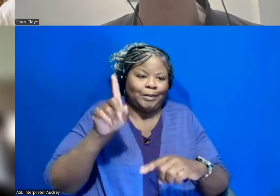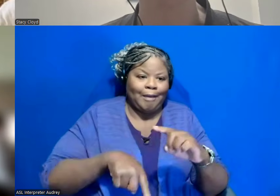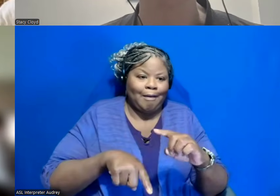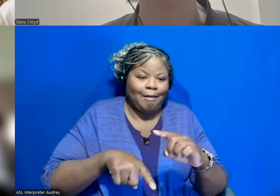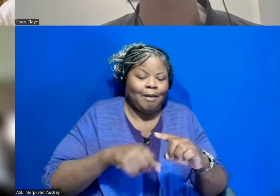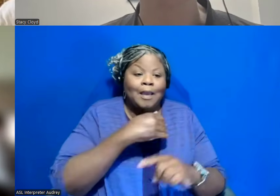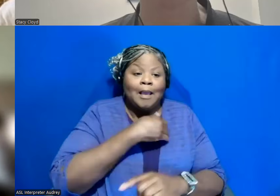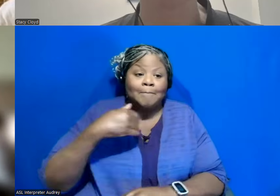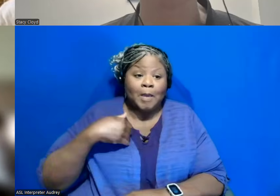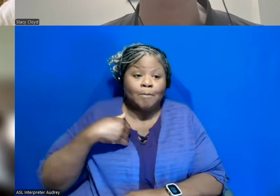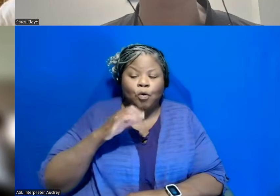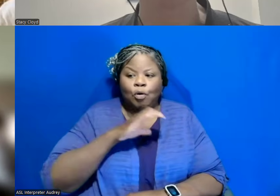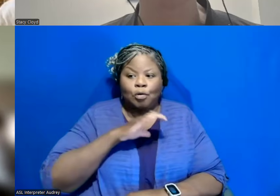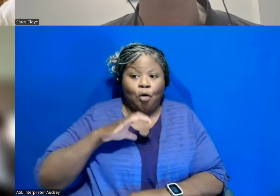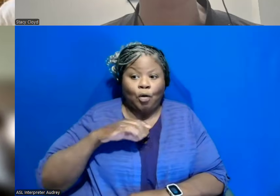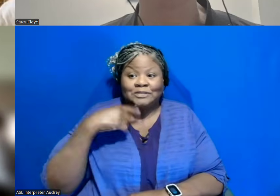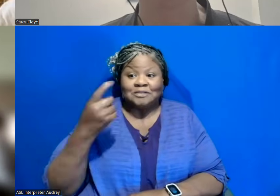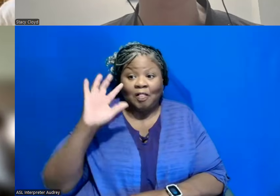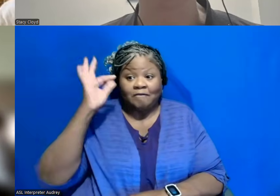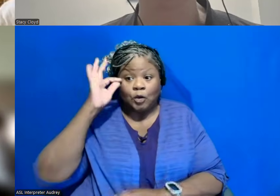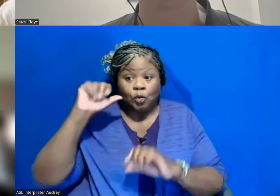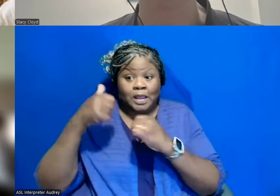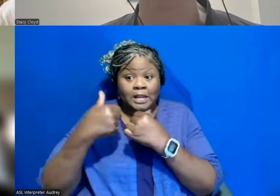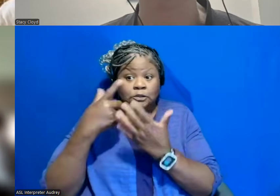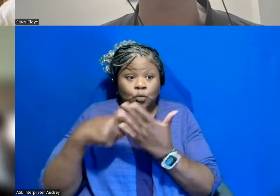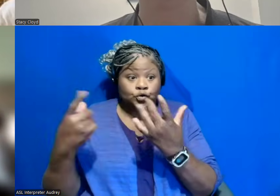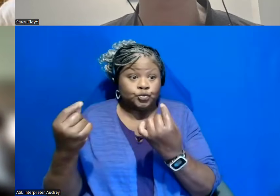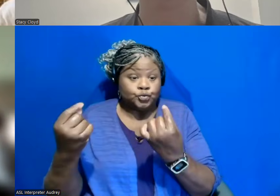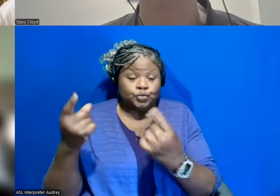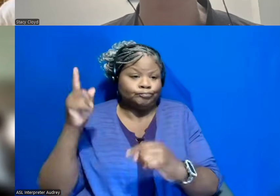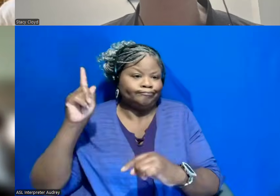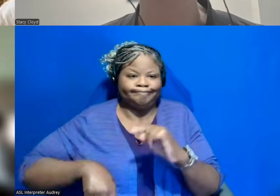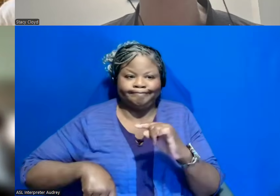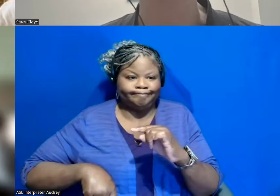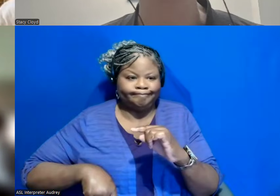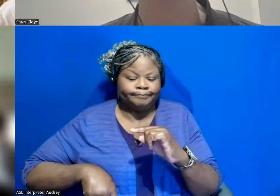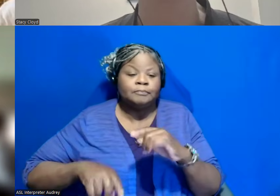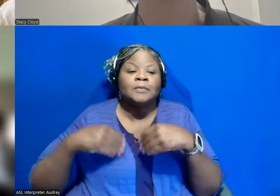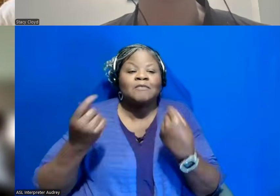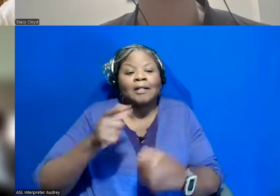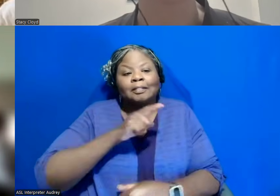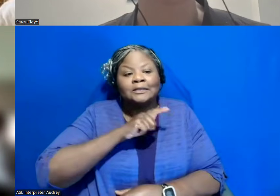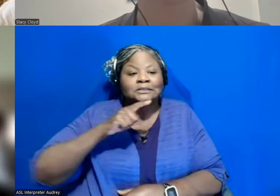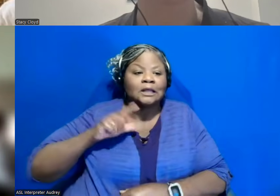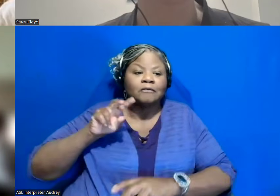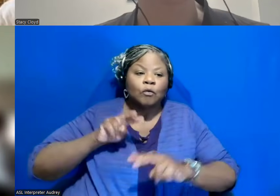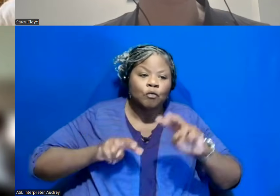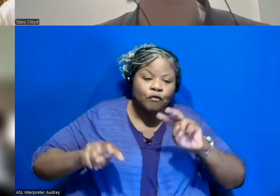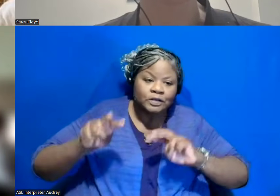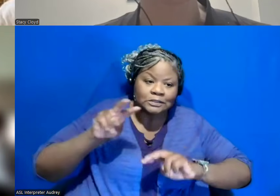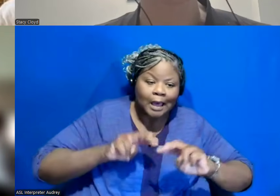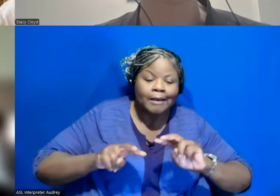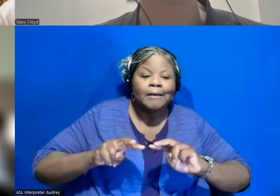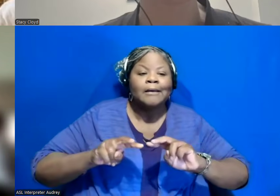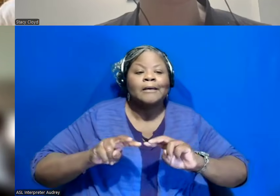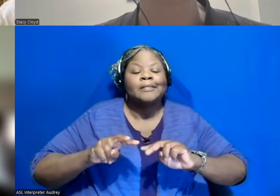federal agency what to do. They can provide legislative oversight. They can lean on the